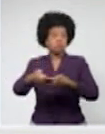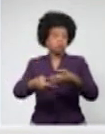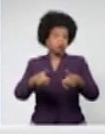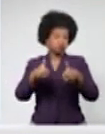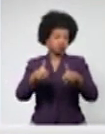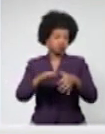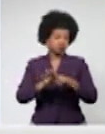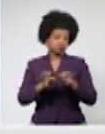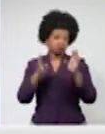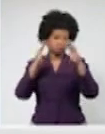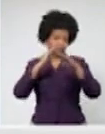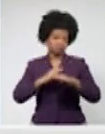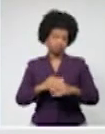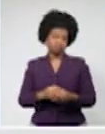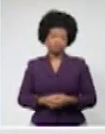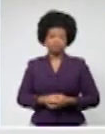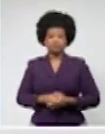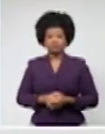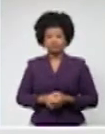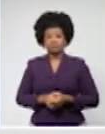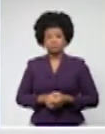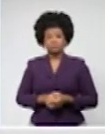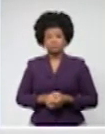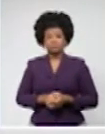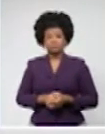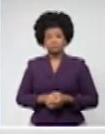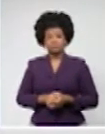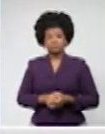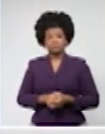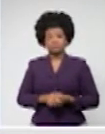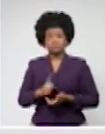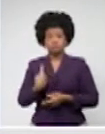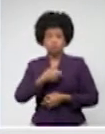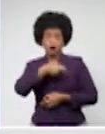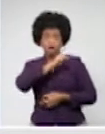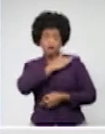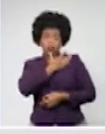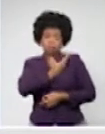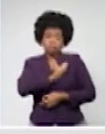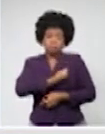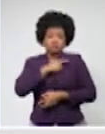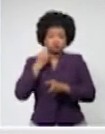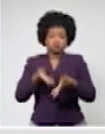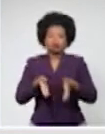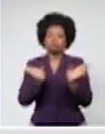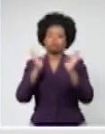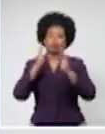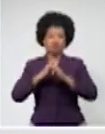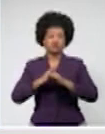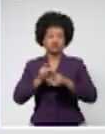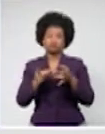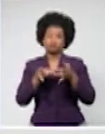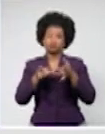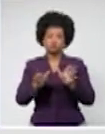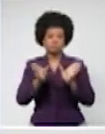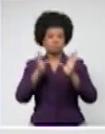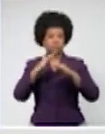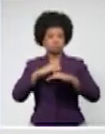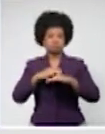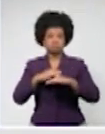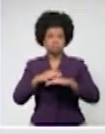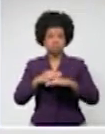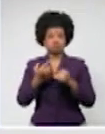mentioned. These are active cases, one of the highest figures, which represents a 9.9% of all diagnosed cases.